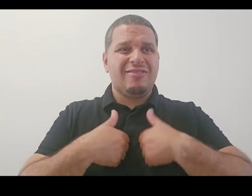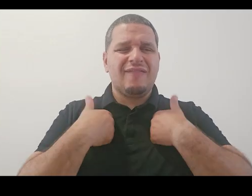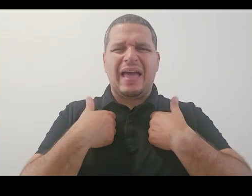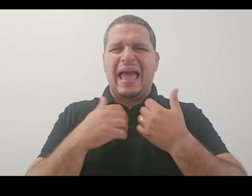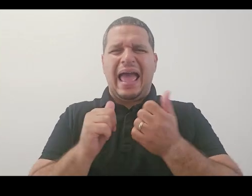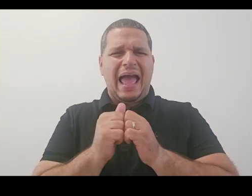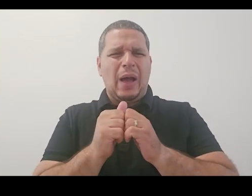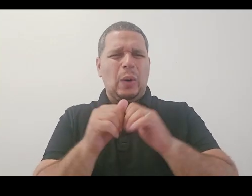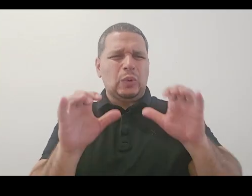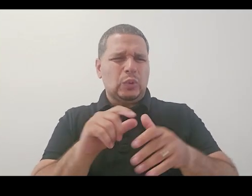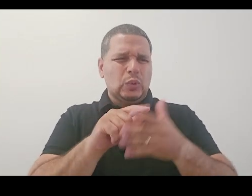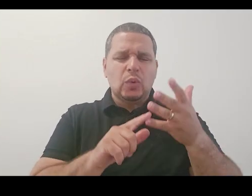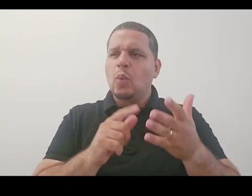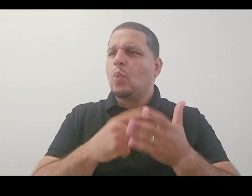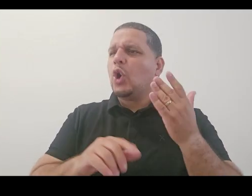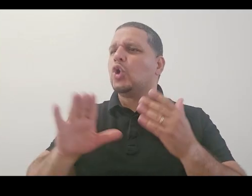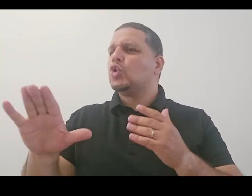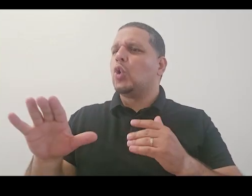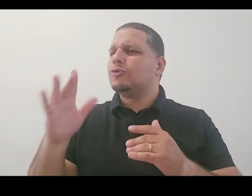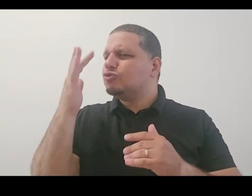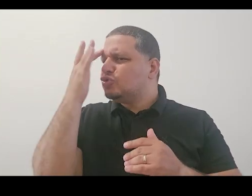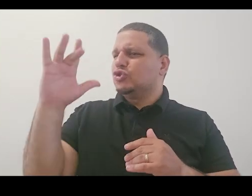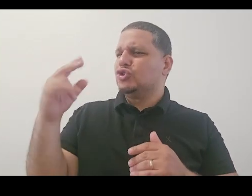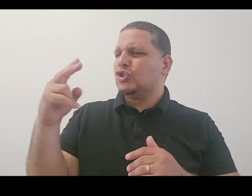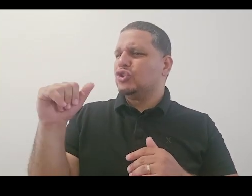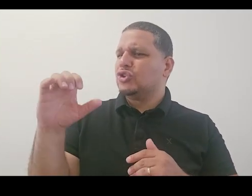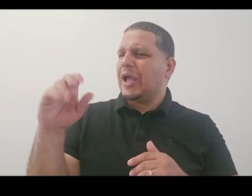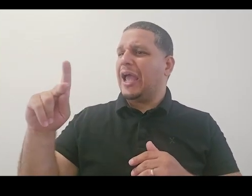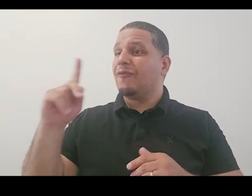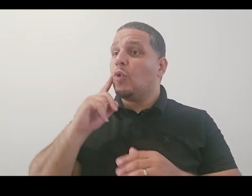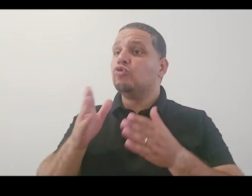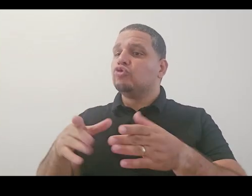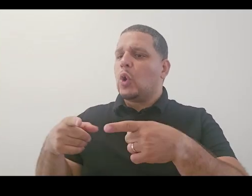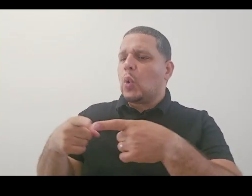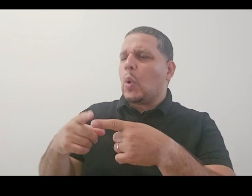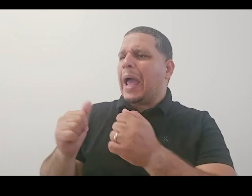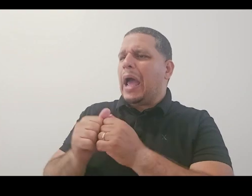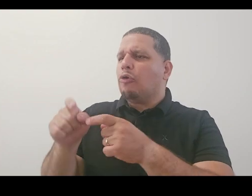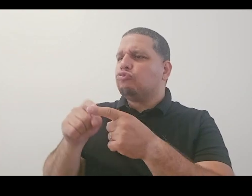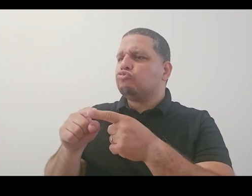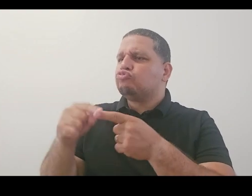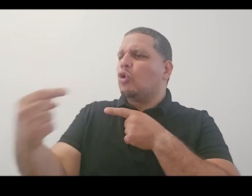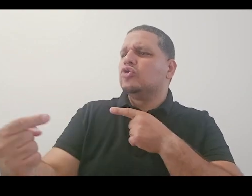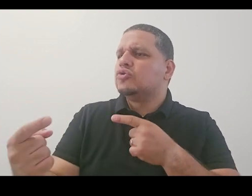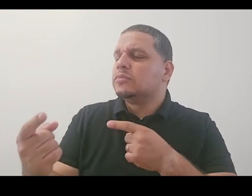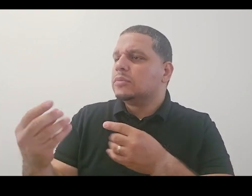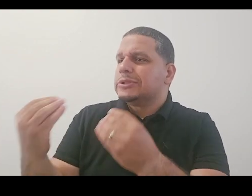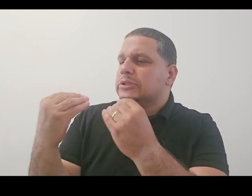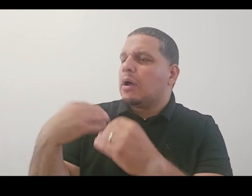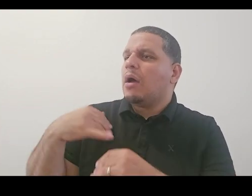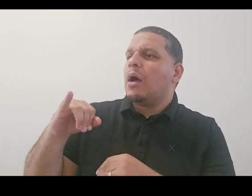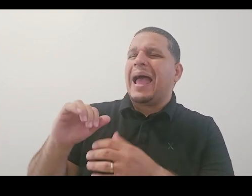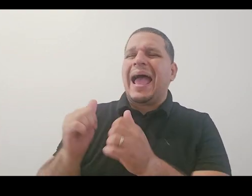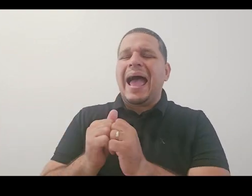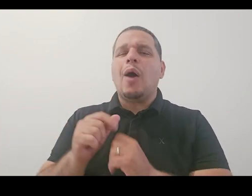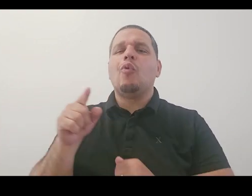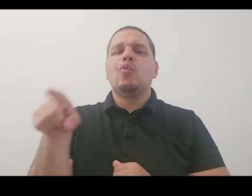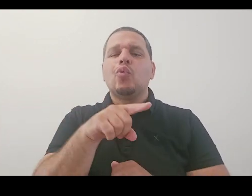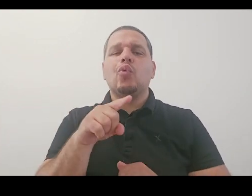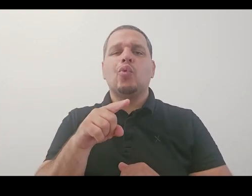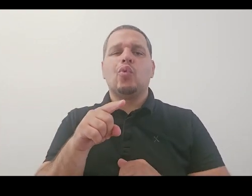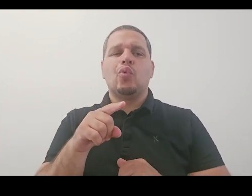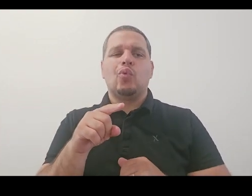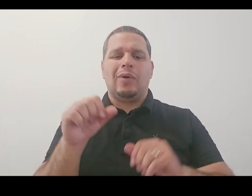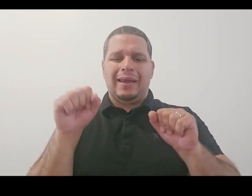do the specific thing? What's your genius hack for this street corner? But just how do you